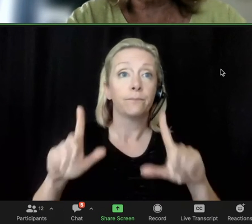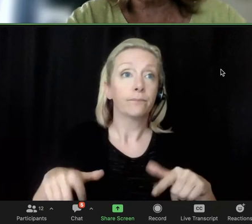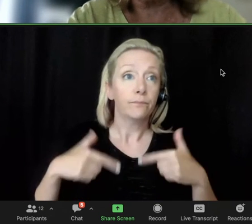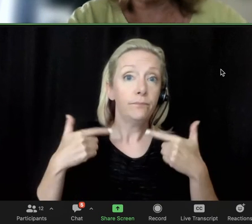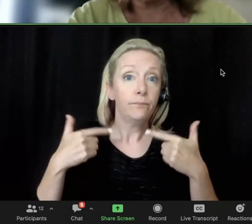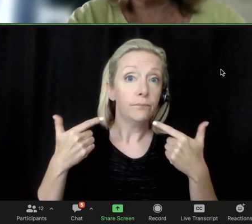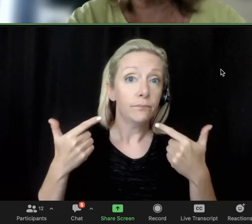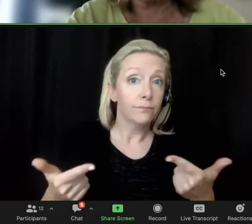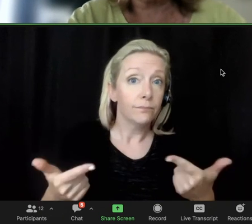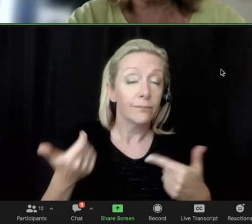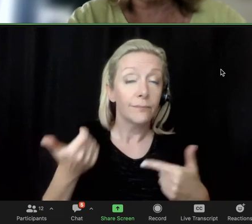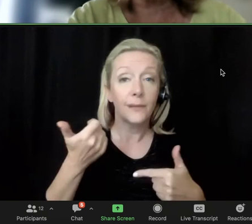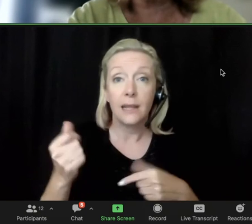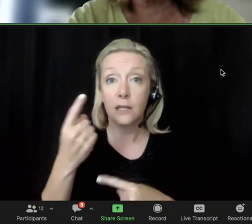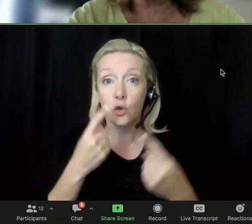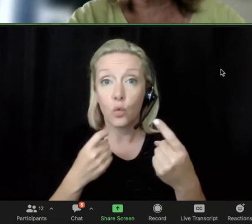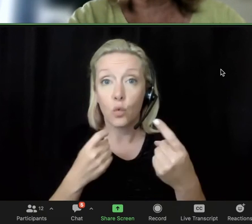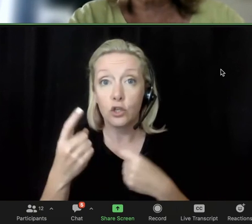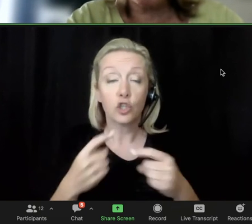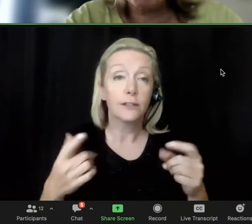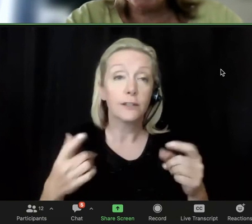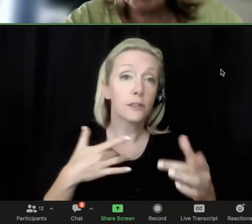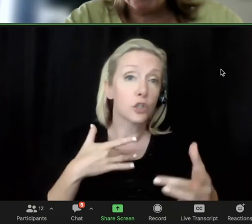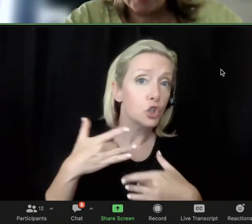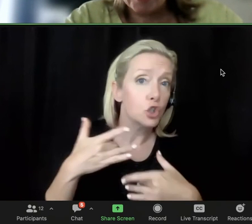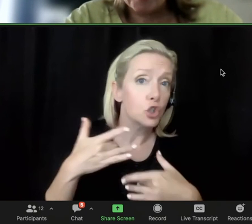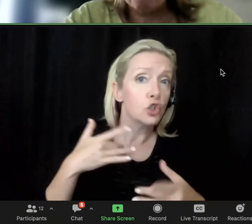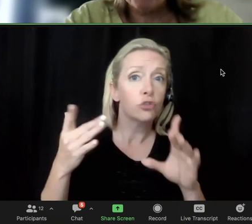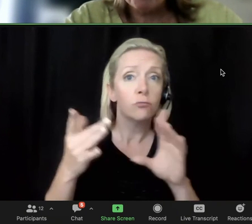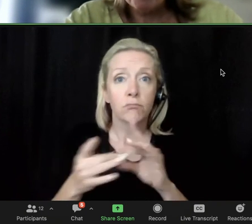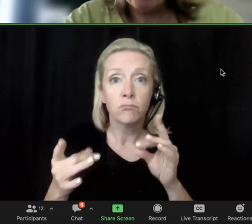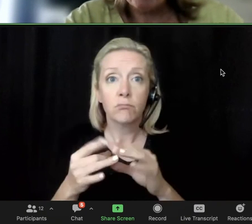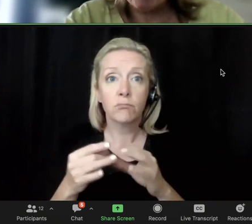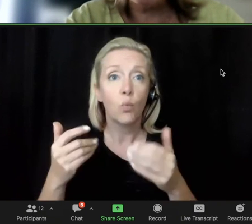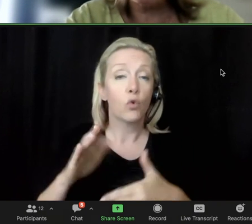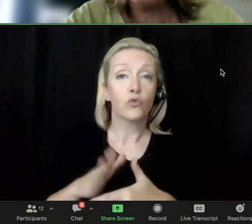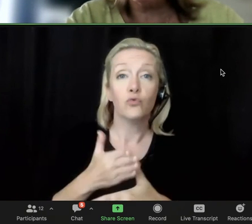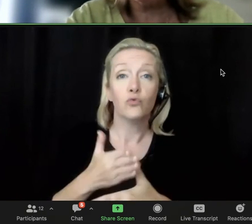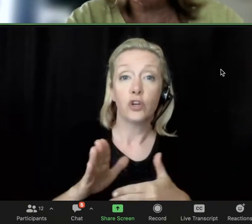And I'm going to, if there's any questions or concerns that you have,